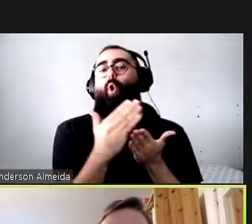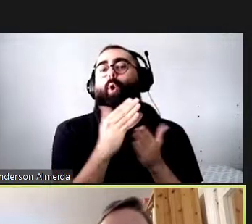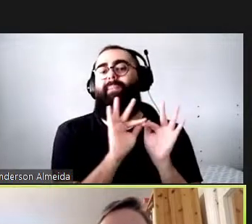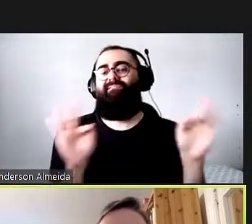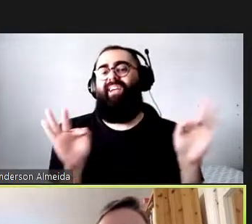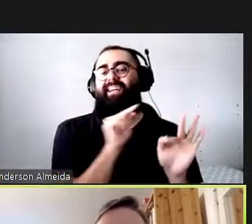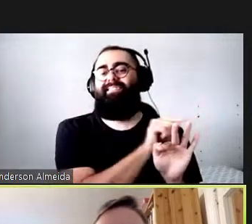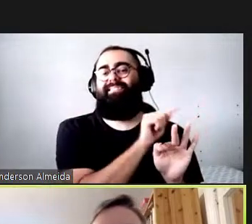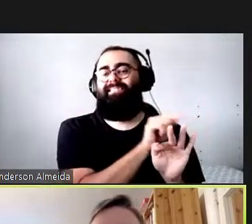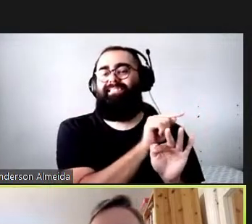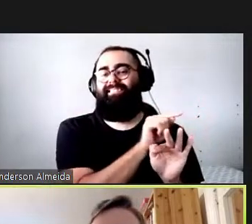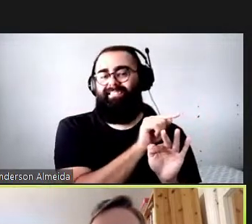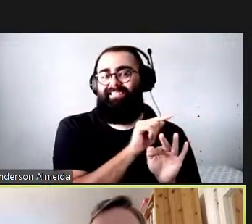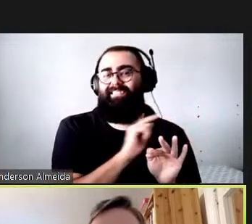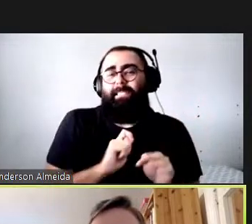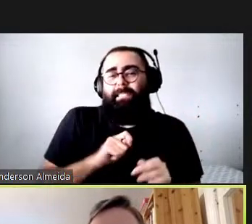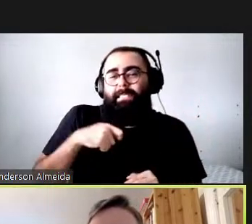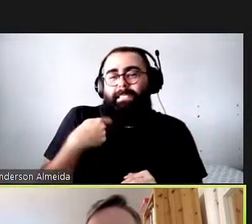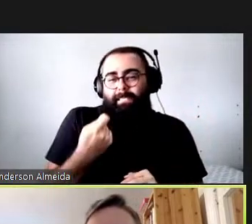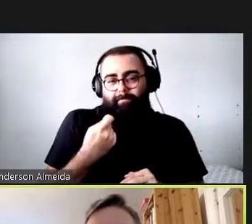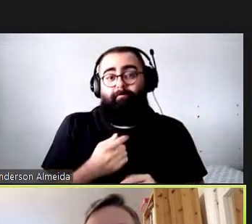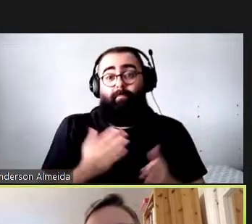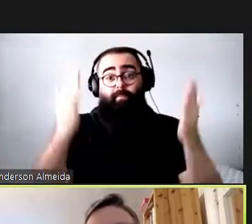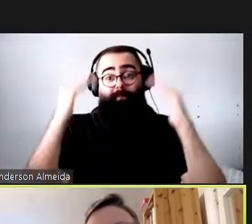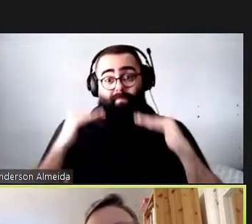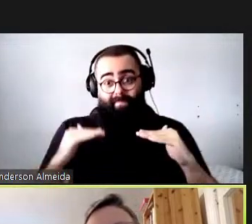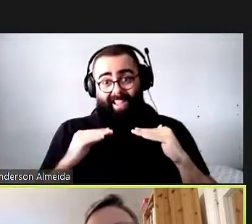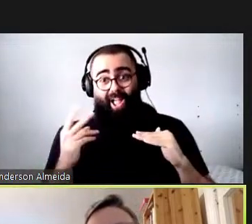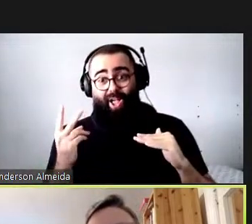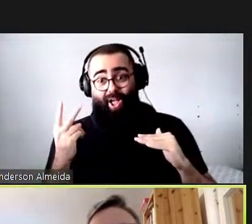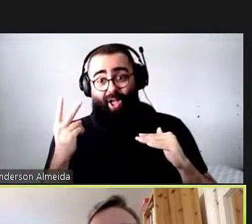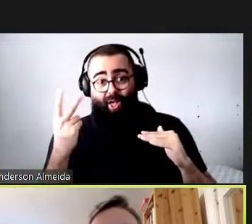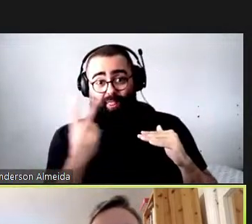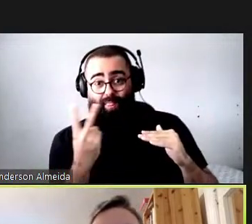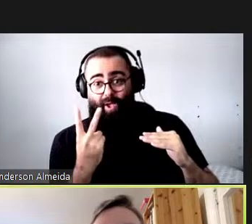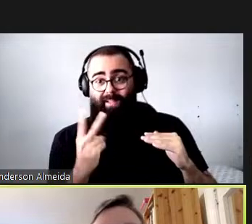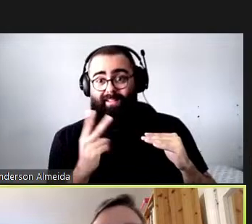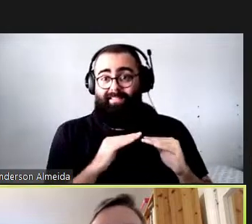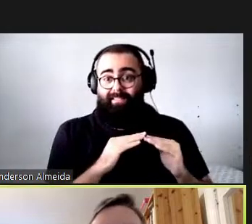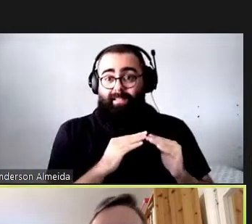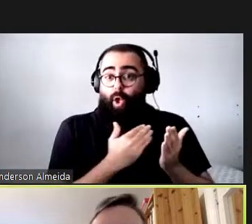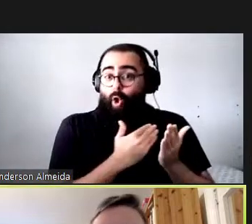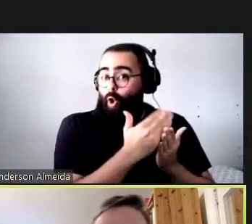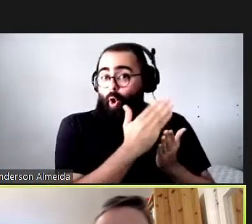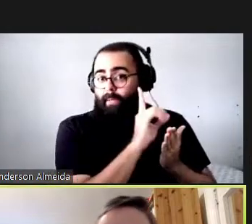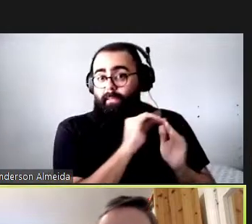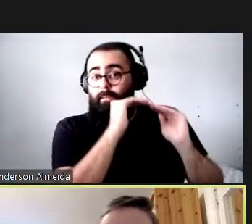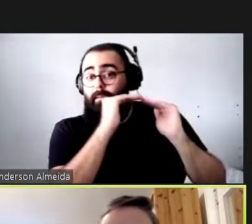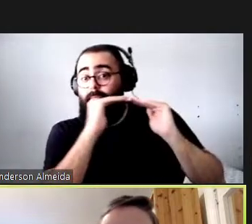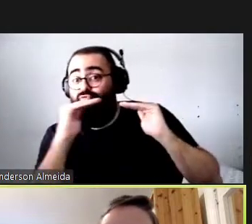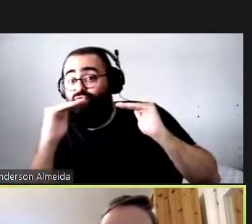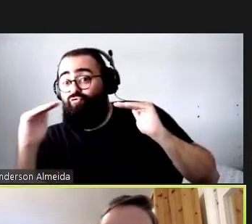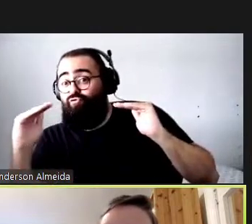The second 2 phases, the plateau and the release, had longer durations